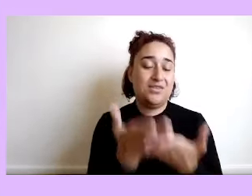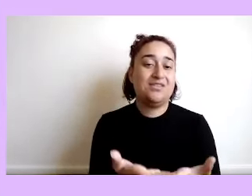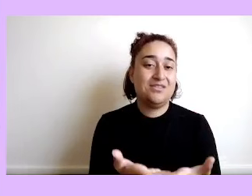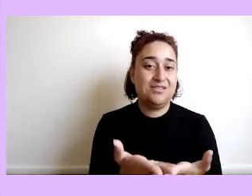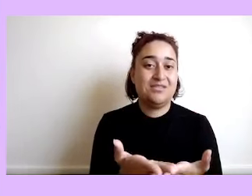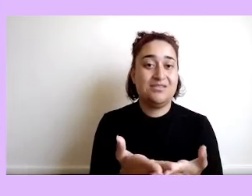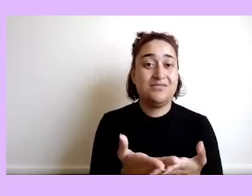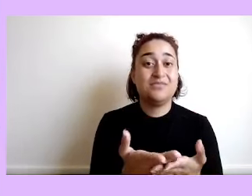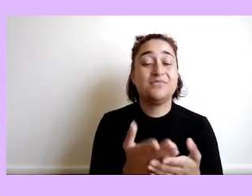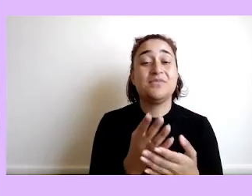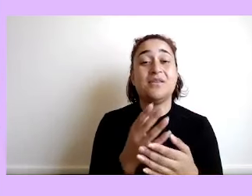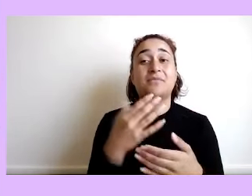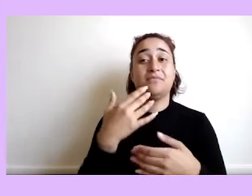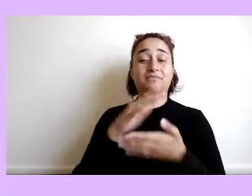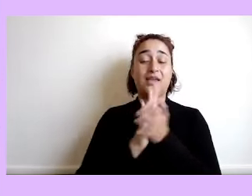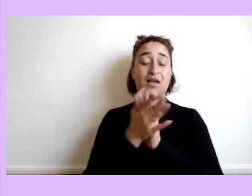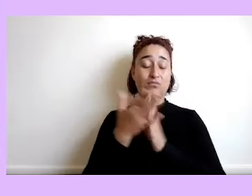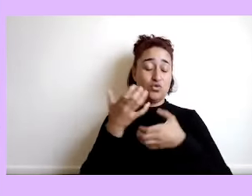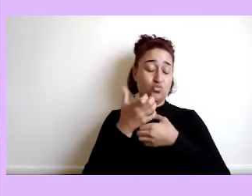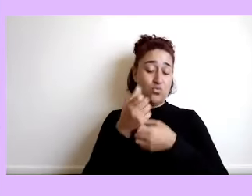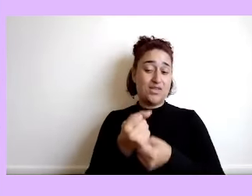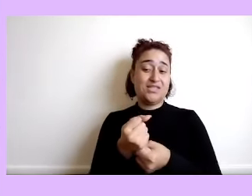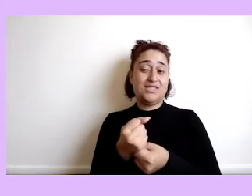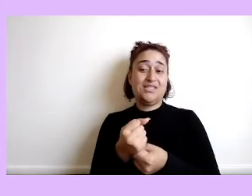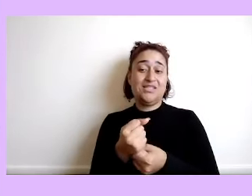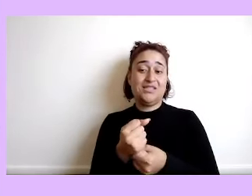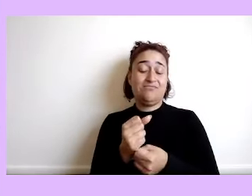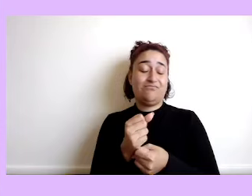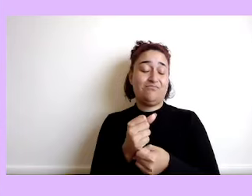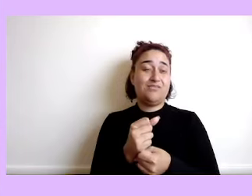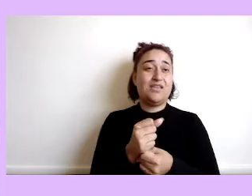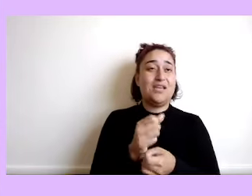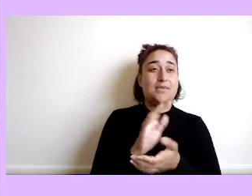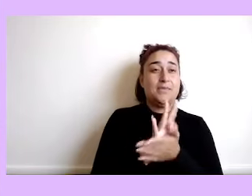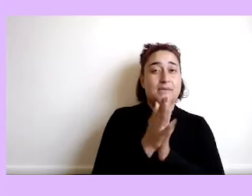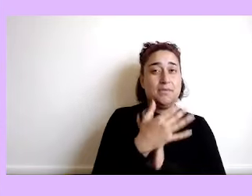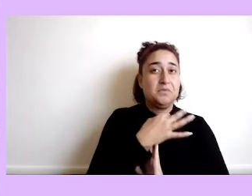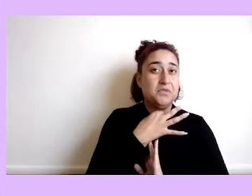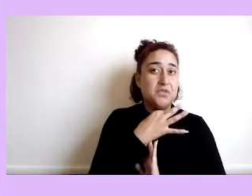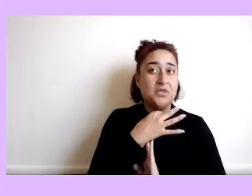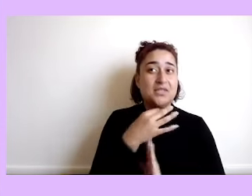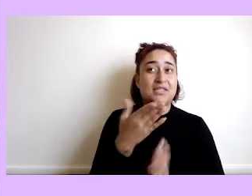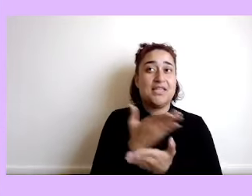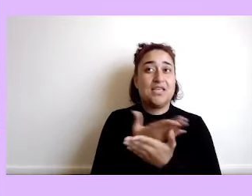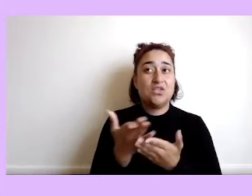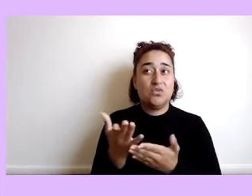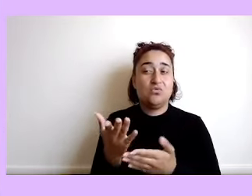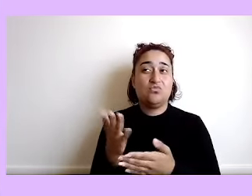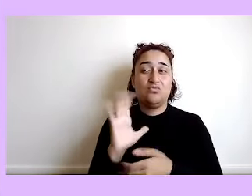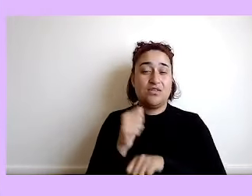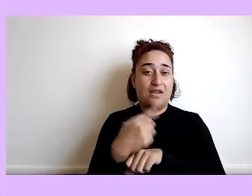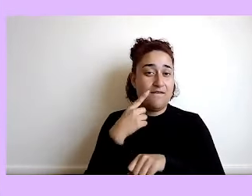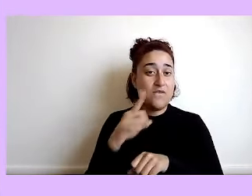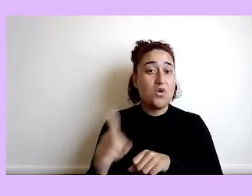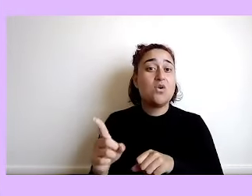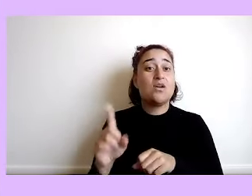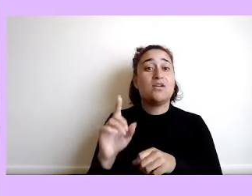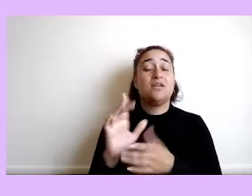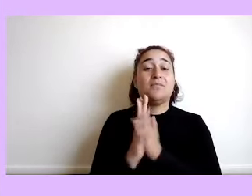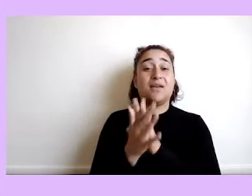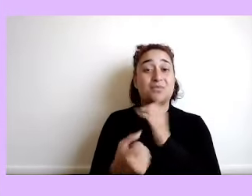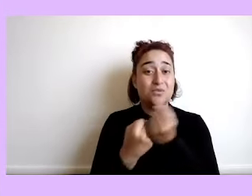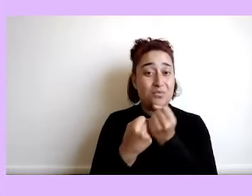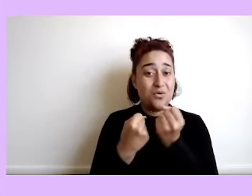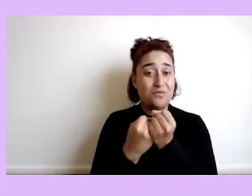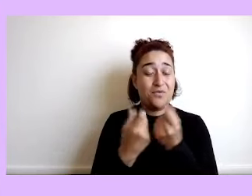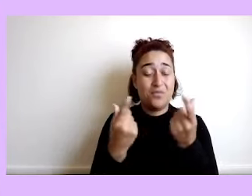It forms trust. It creates curiosity in the cause that you stand for. And it garners support for what you're